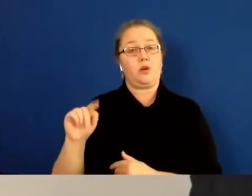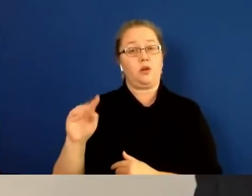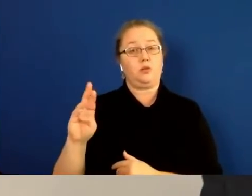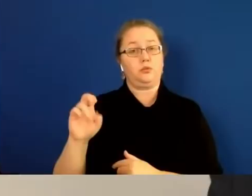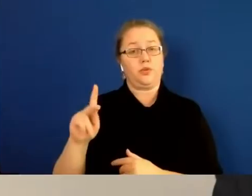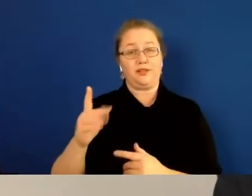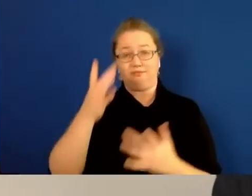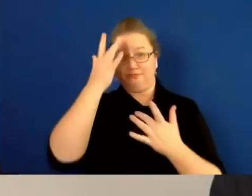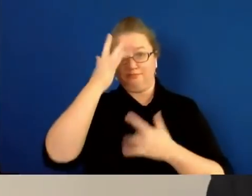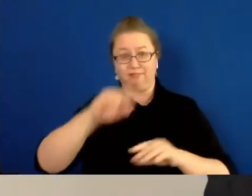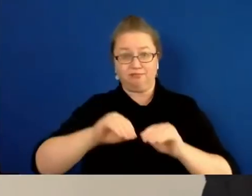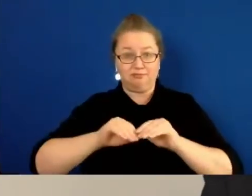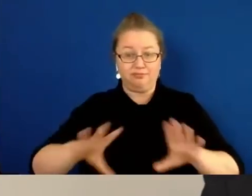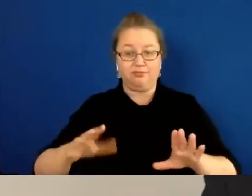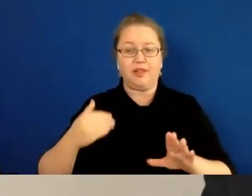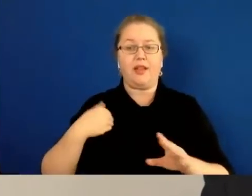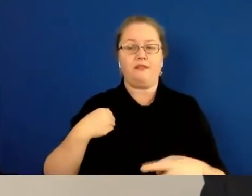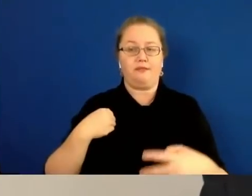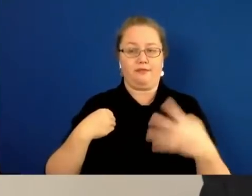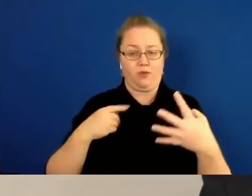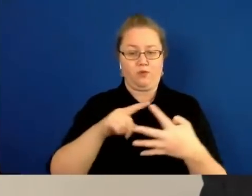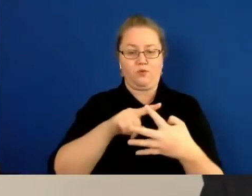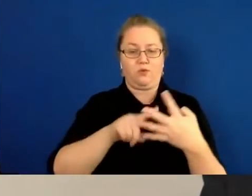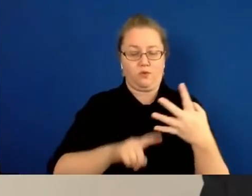dangerous. We now have